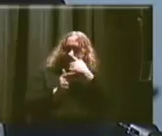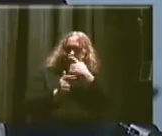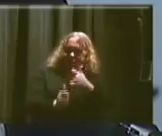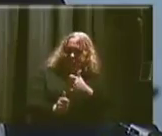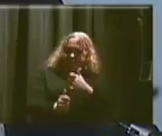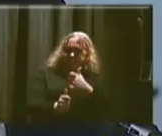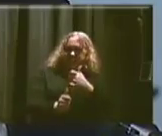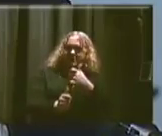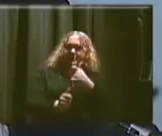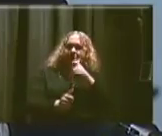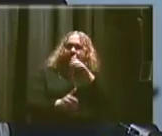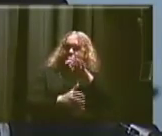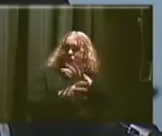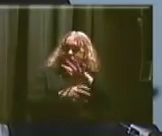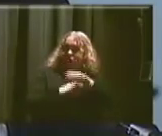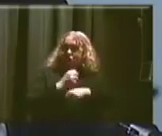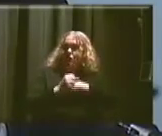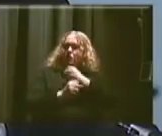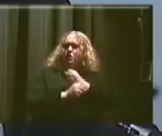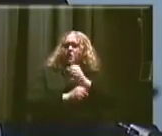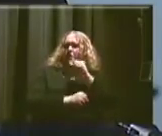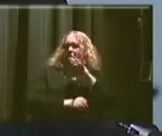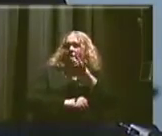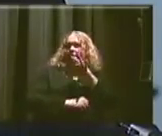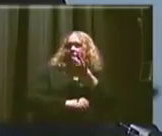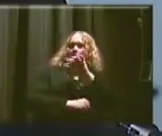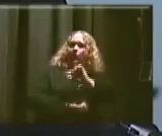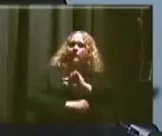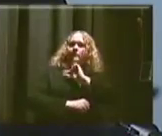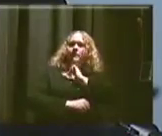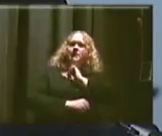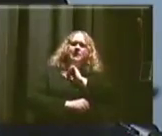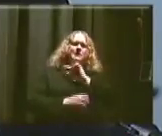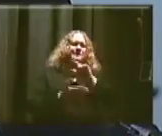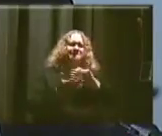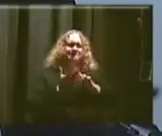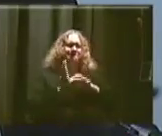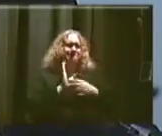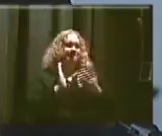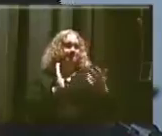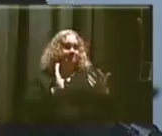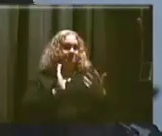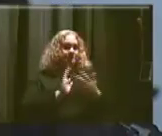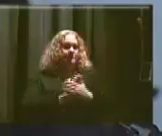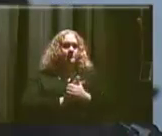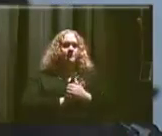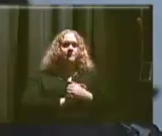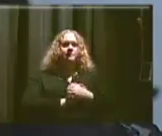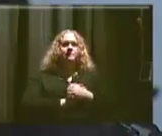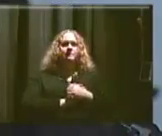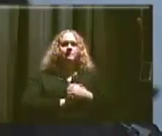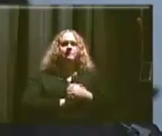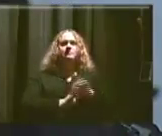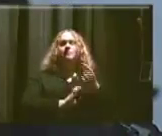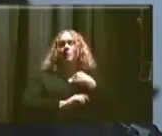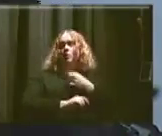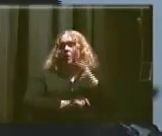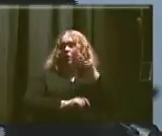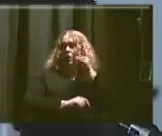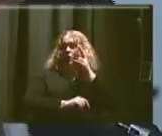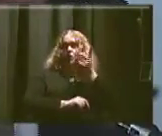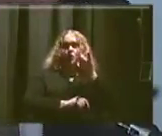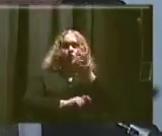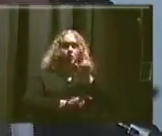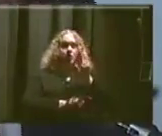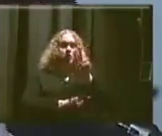year if they are like eligible to do so. And so what does that mean? Well, we heard Dr. Withers